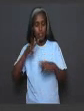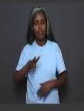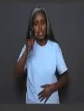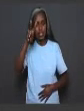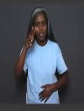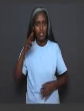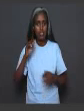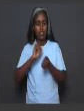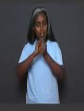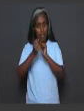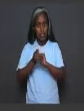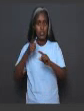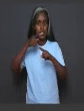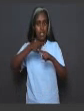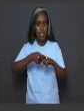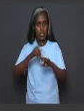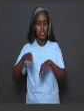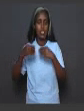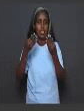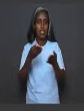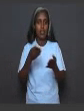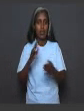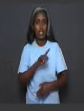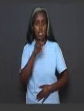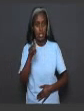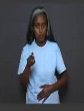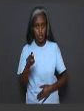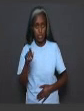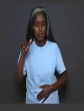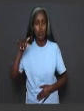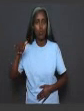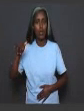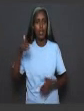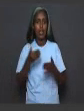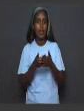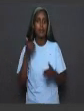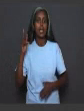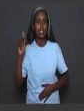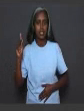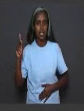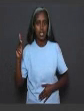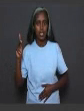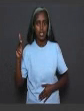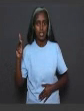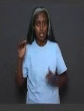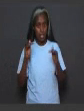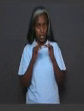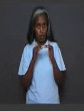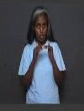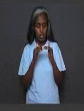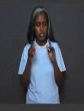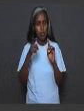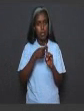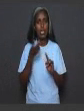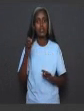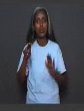axis is given by the equation y minus k